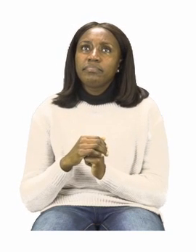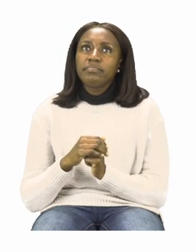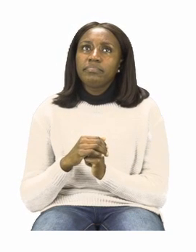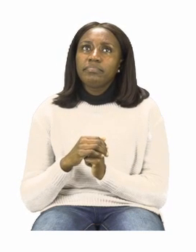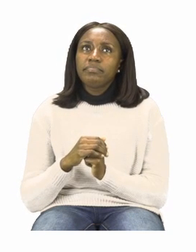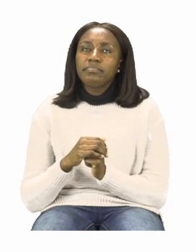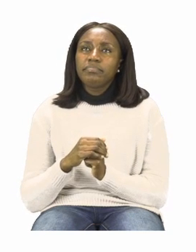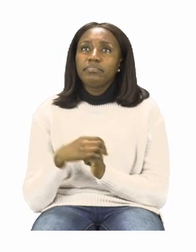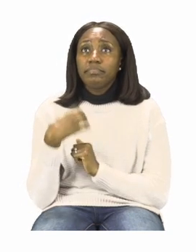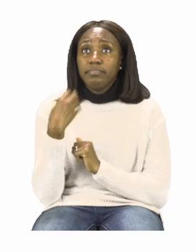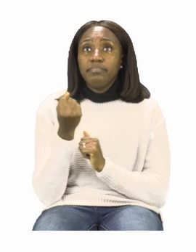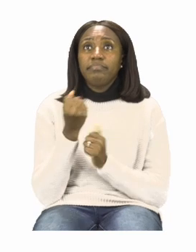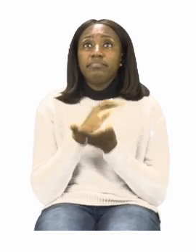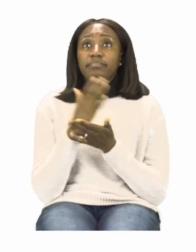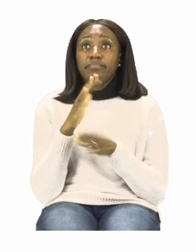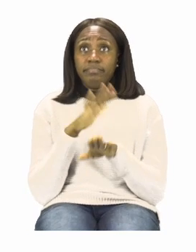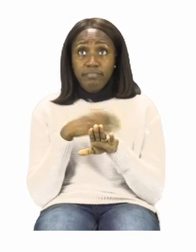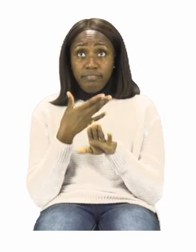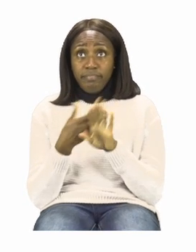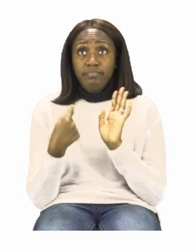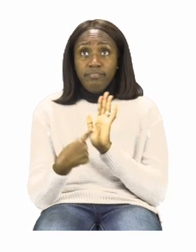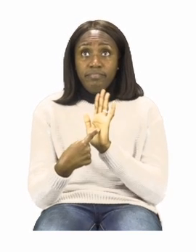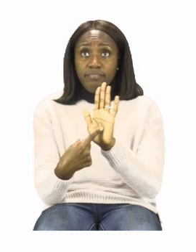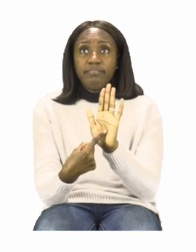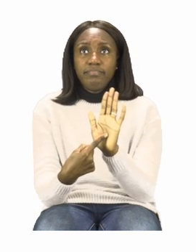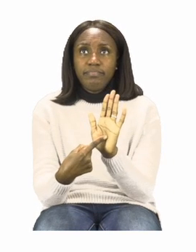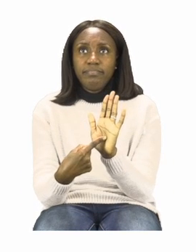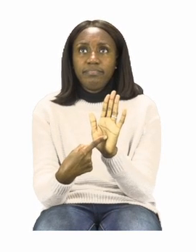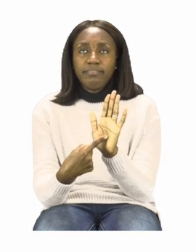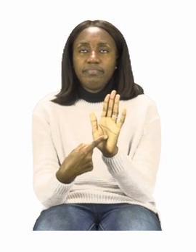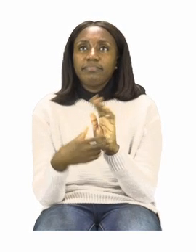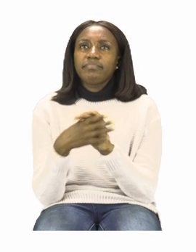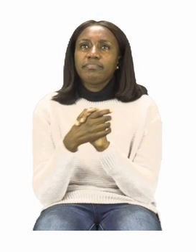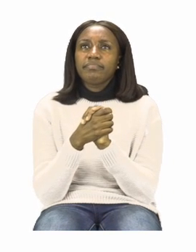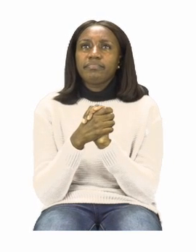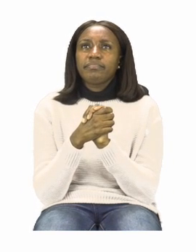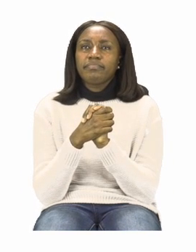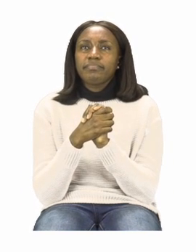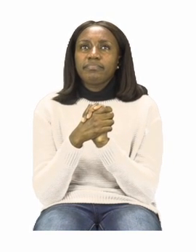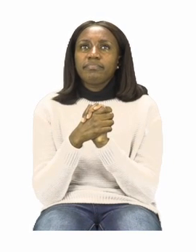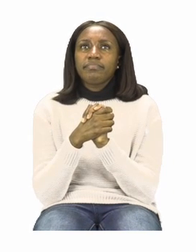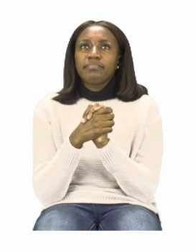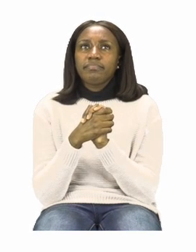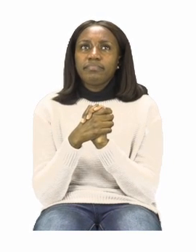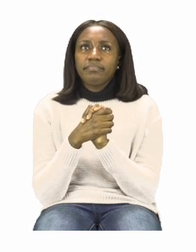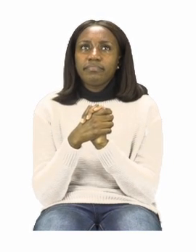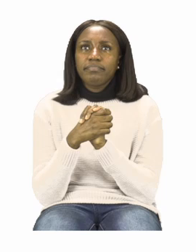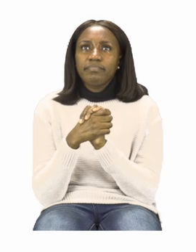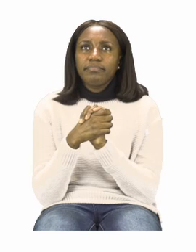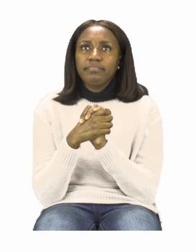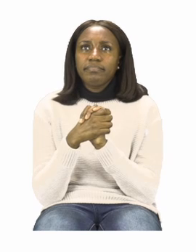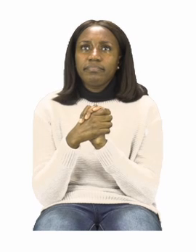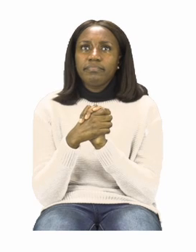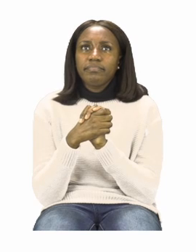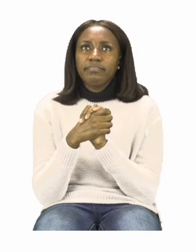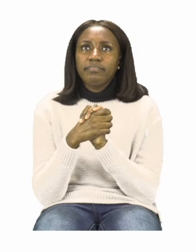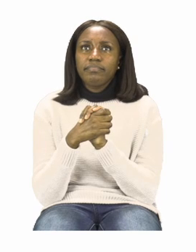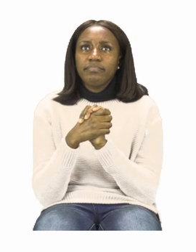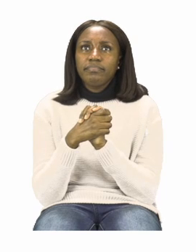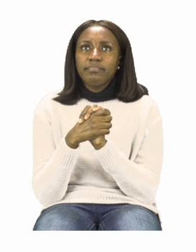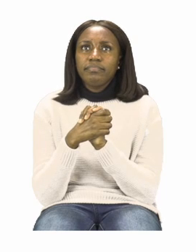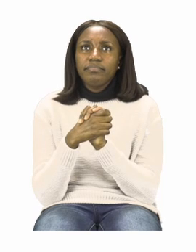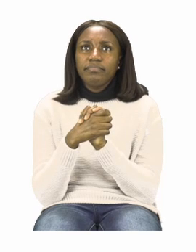have written 2 examples on the board for you, and I am going to show you on the